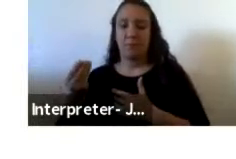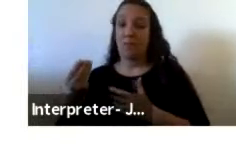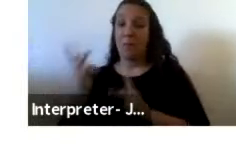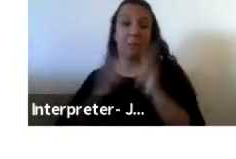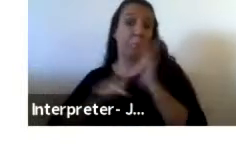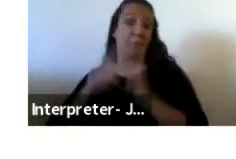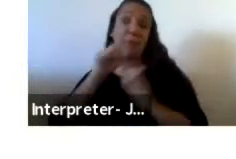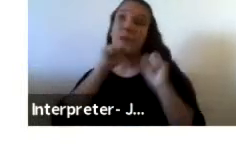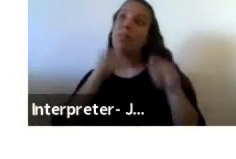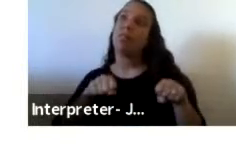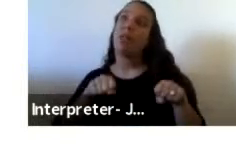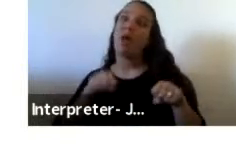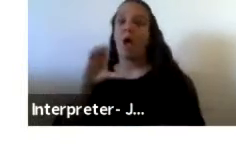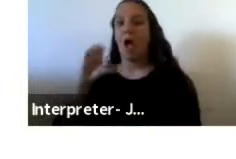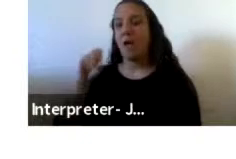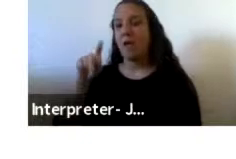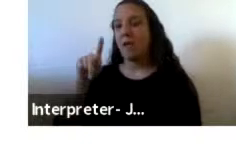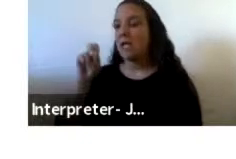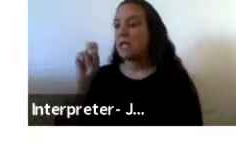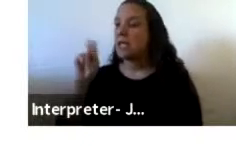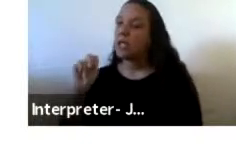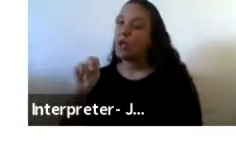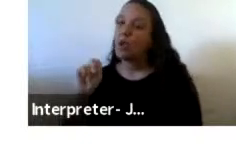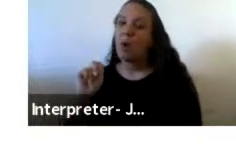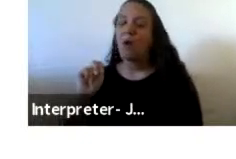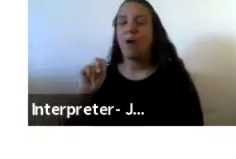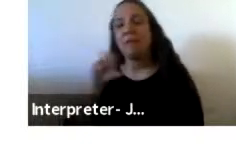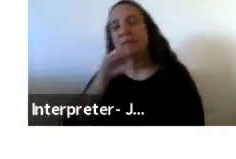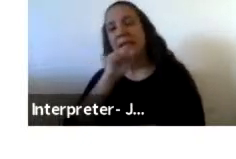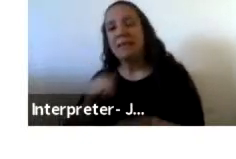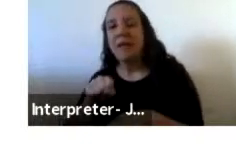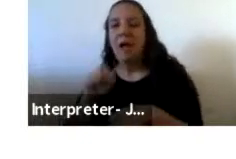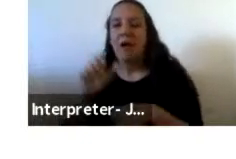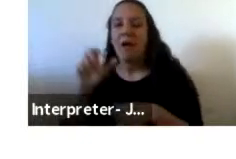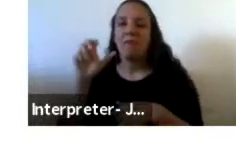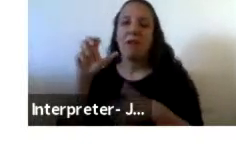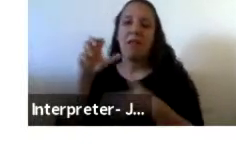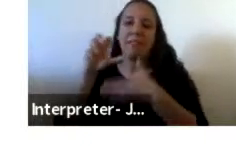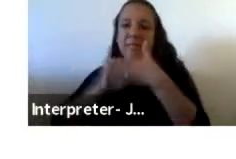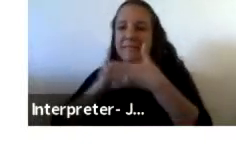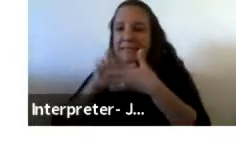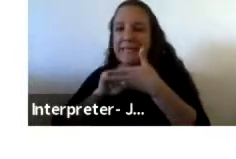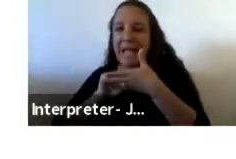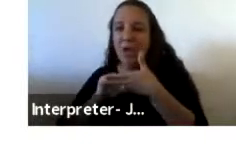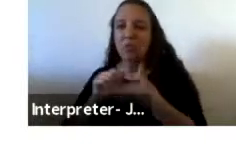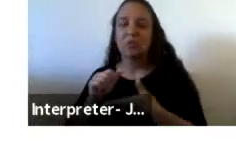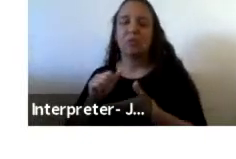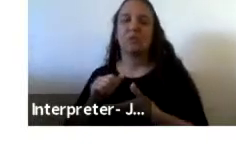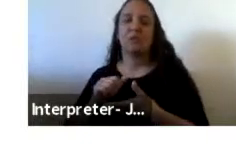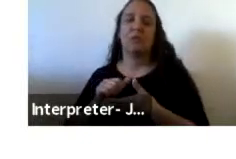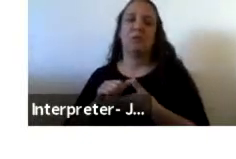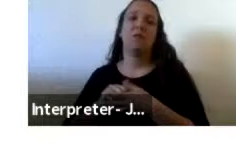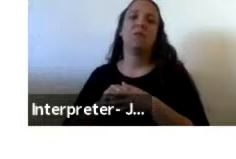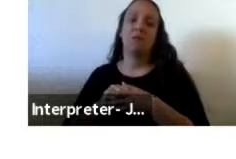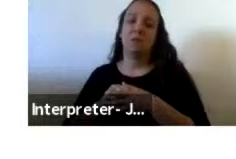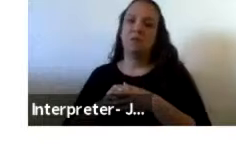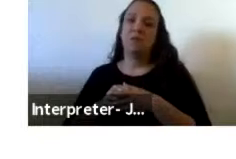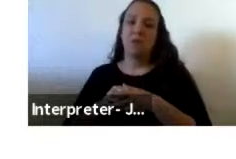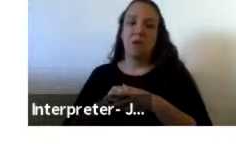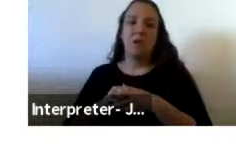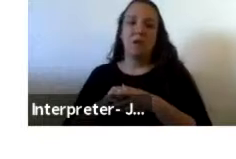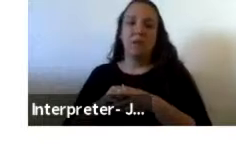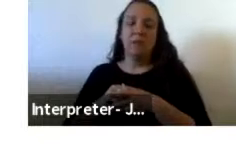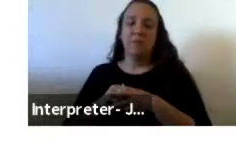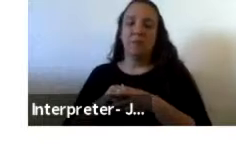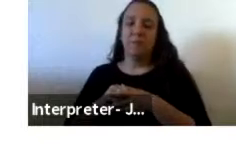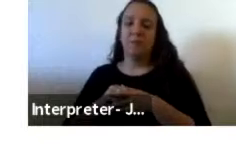They love the discounts. They love anything that's going to get them coming back to your place of business. But the one thing I will tell